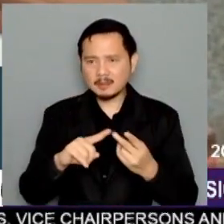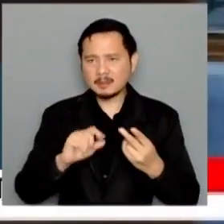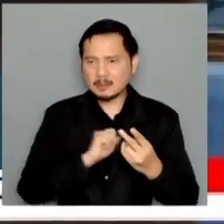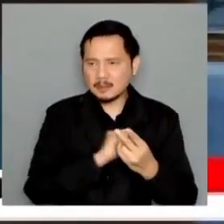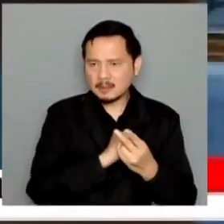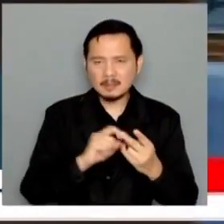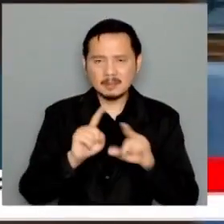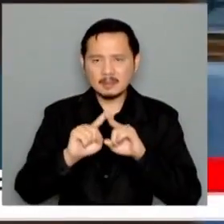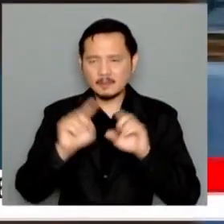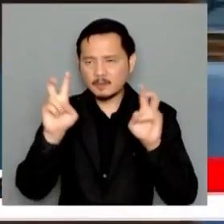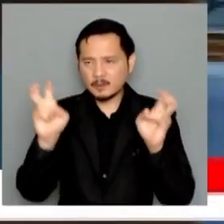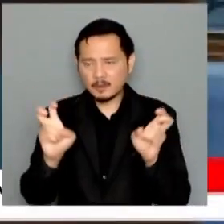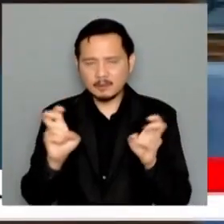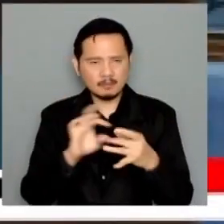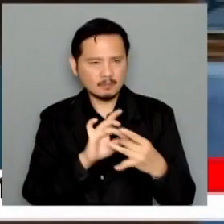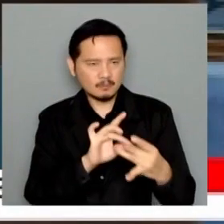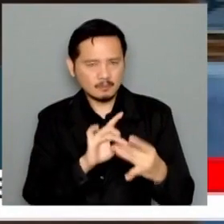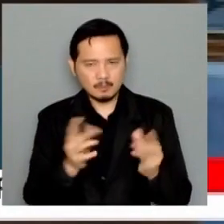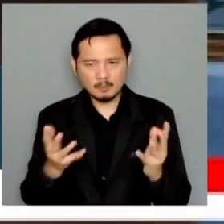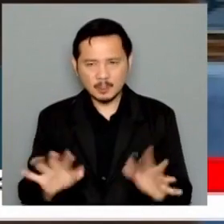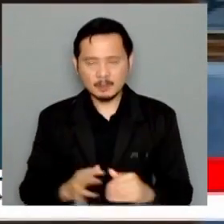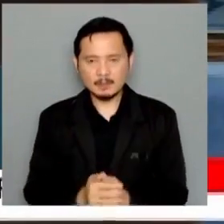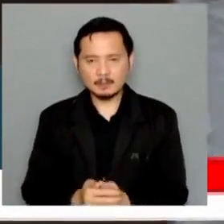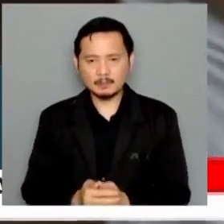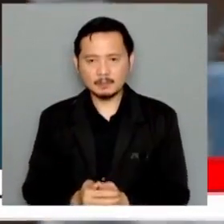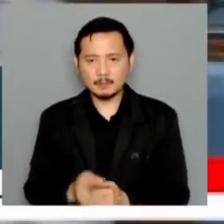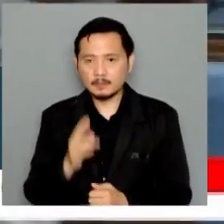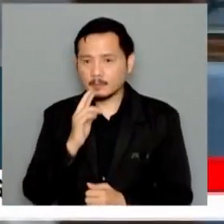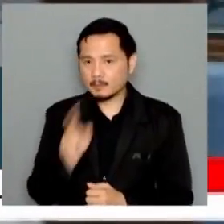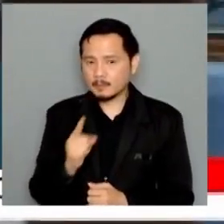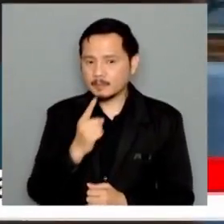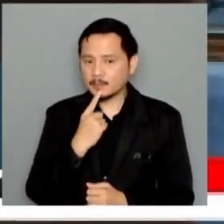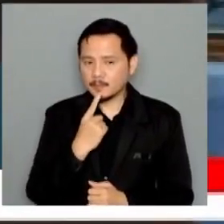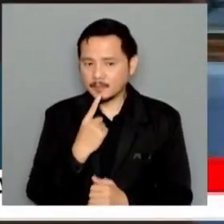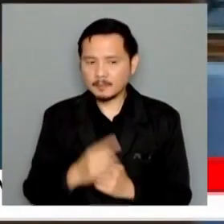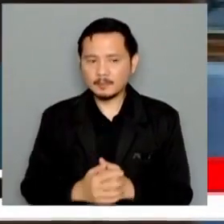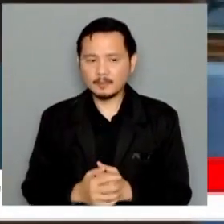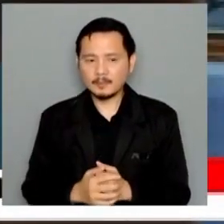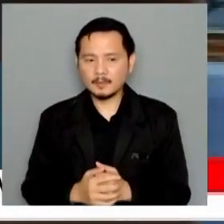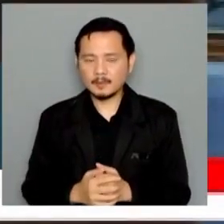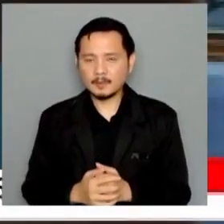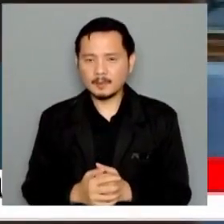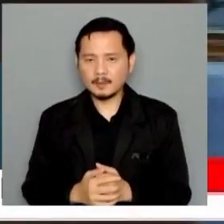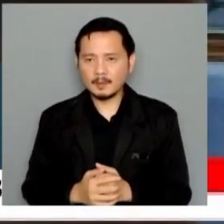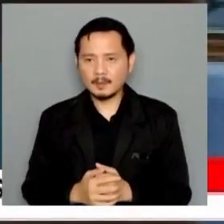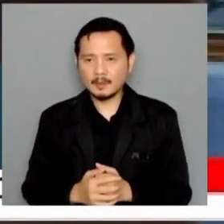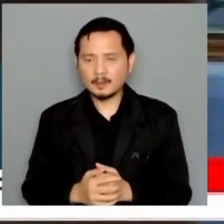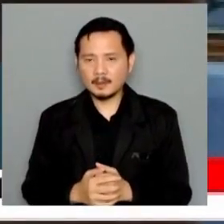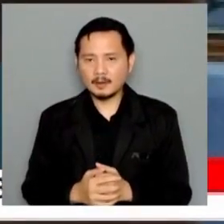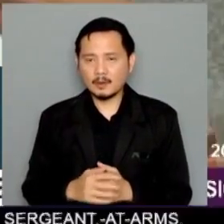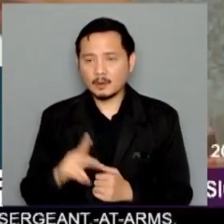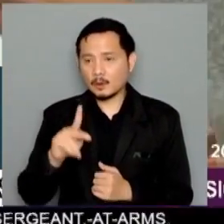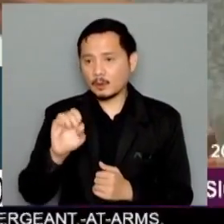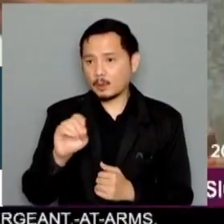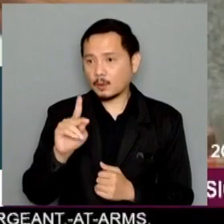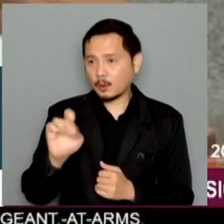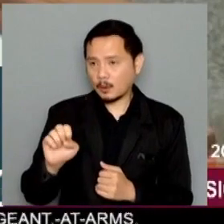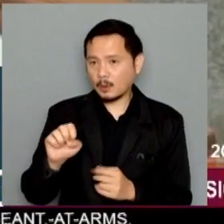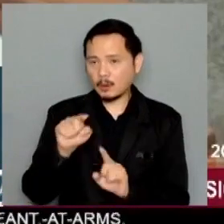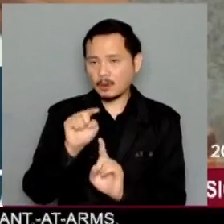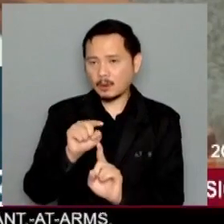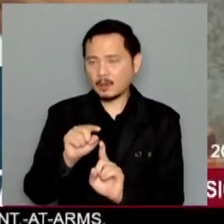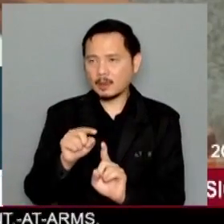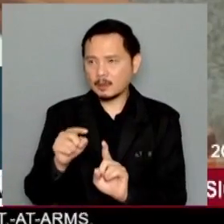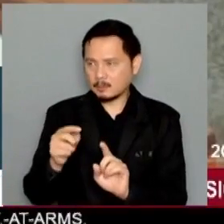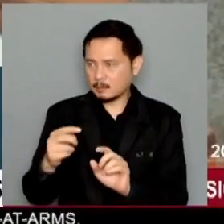issues. Ontiveros says she continues to consult Senate Minority Leader Aquilino Coco Pimentel III on how they